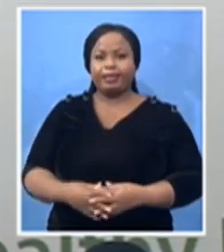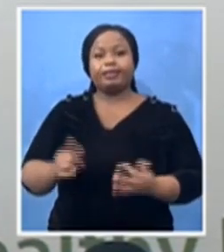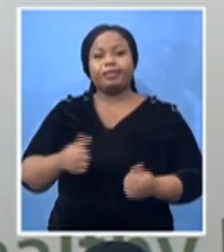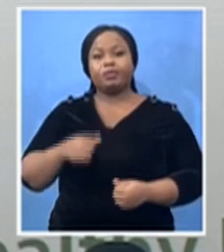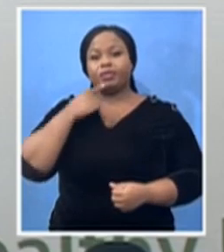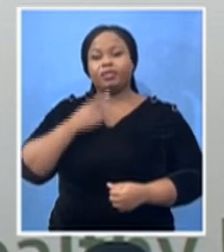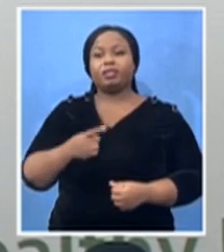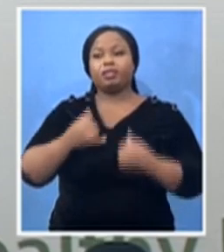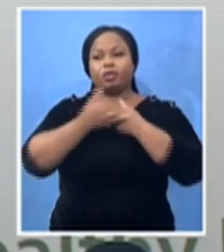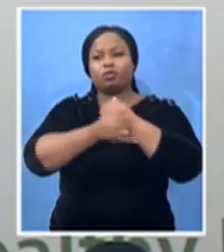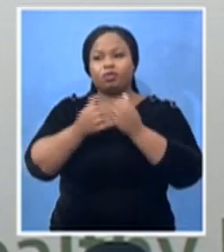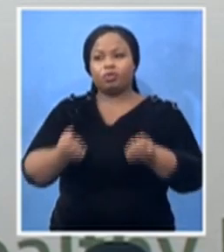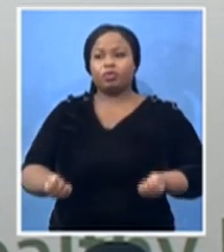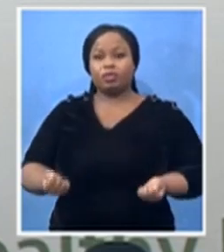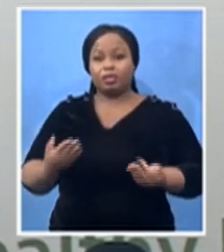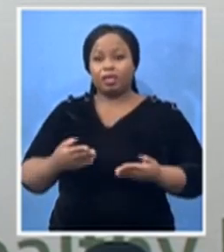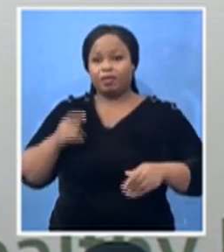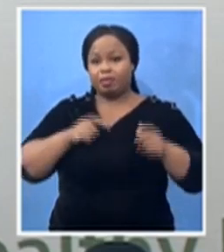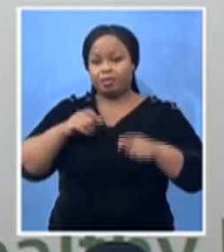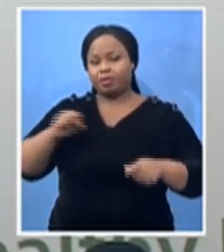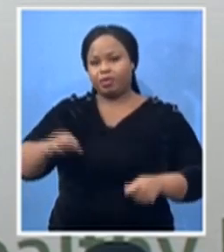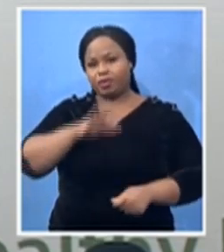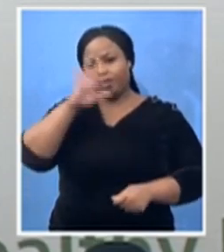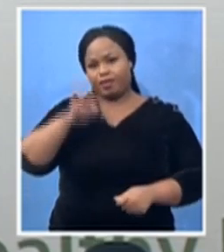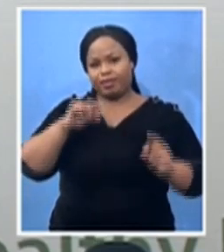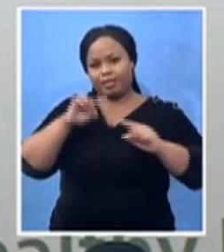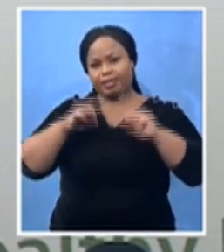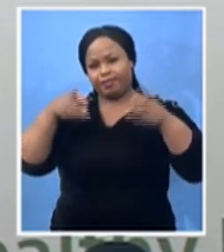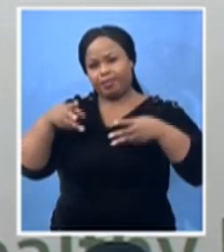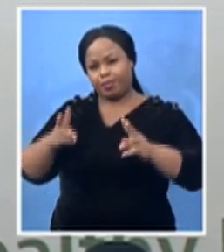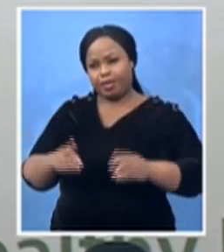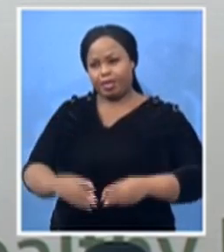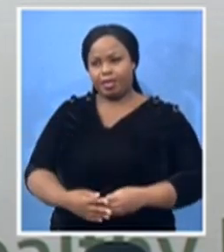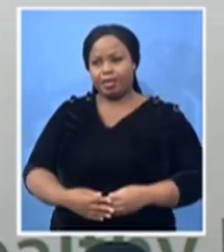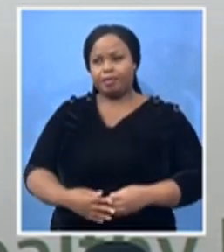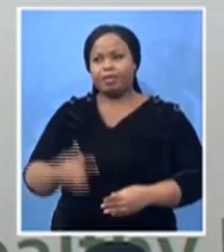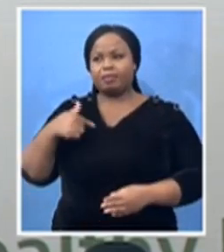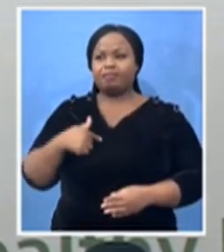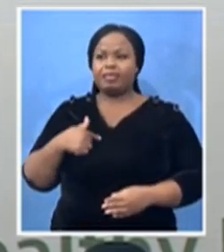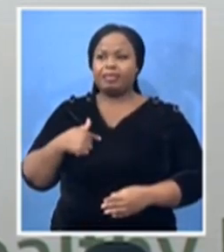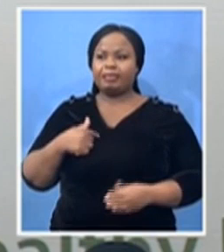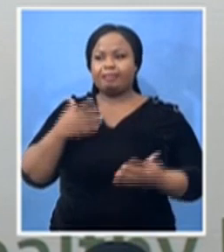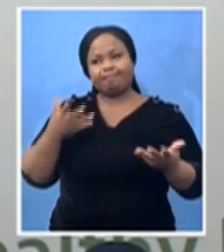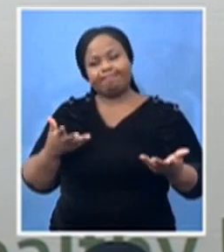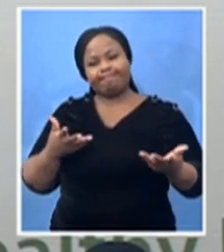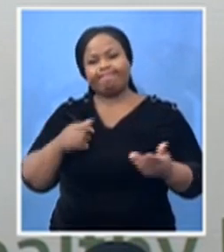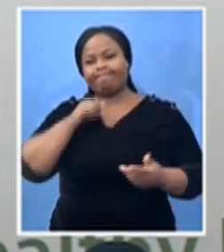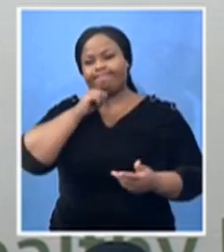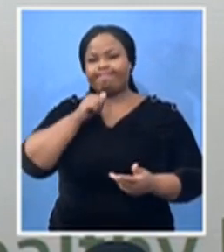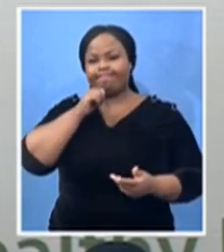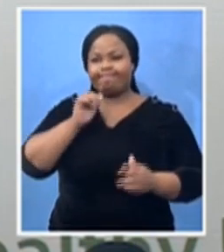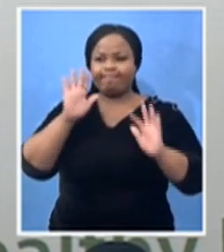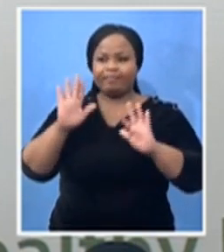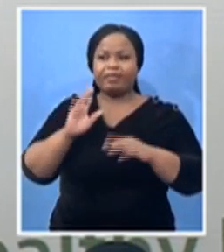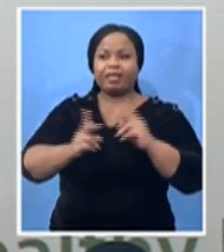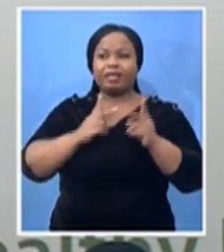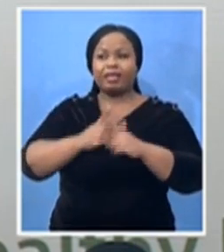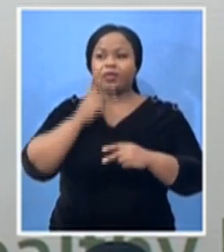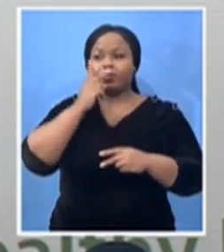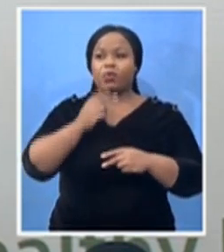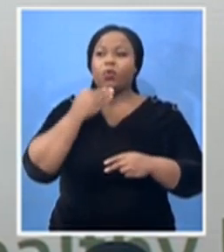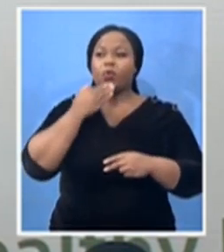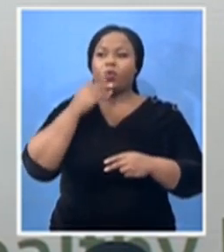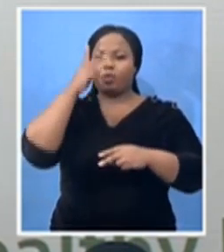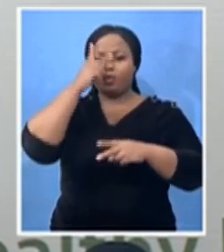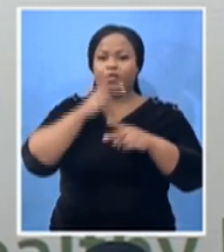different capacity, I had to accede to. I also saw Prof. Tsitsi also